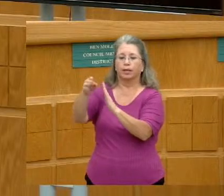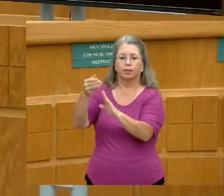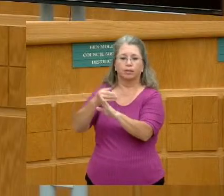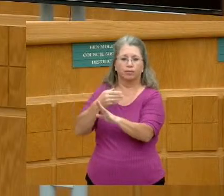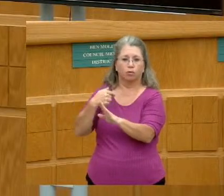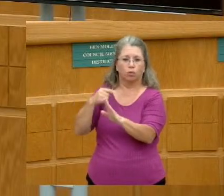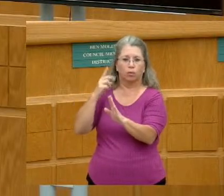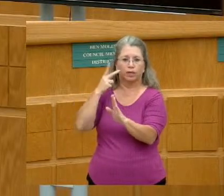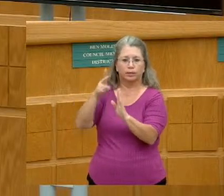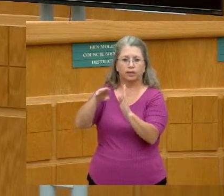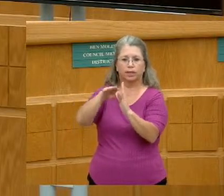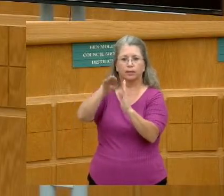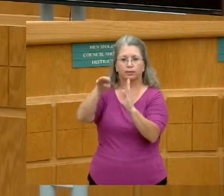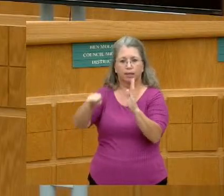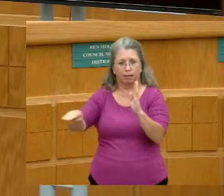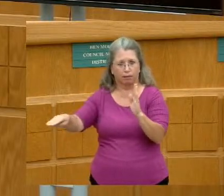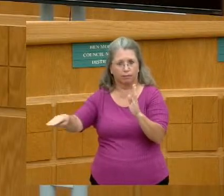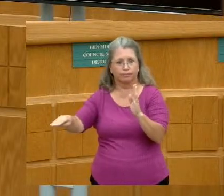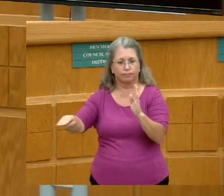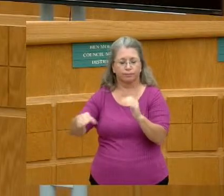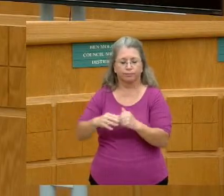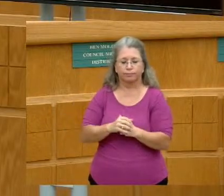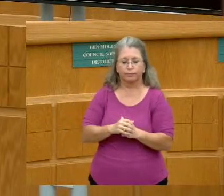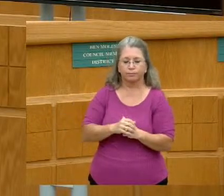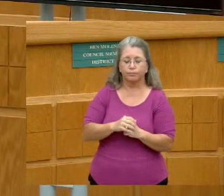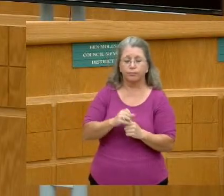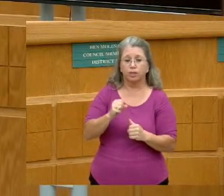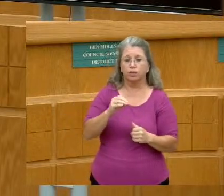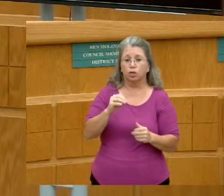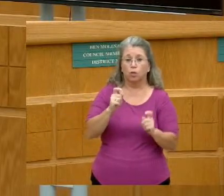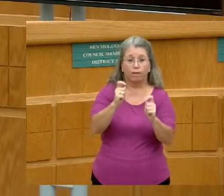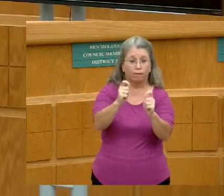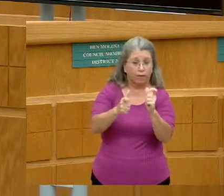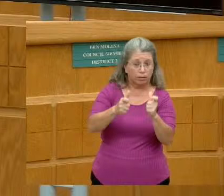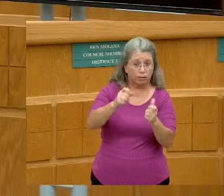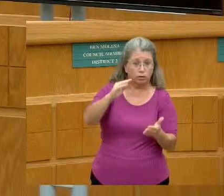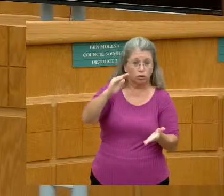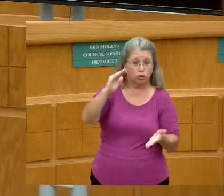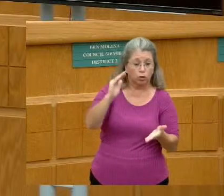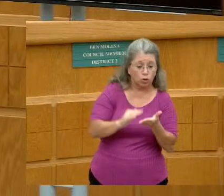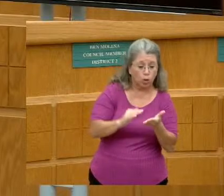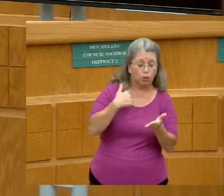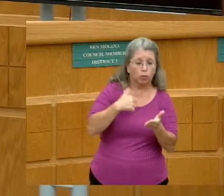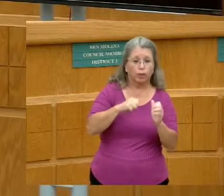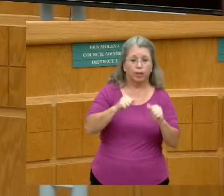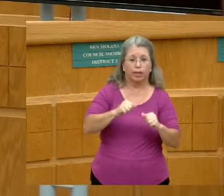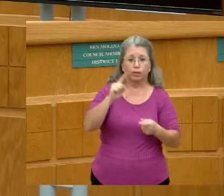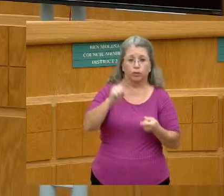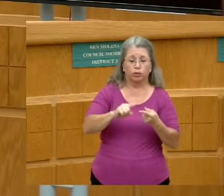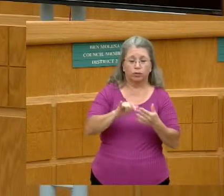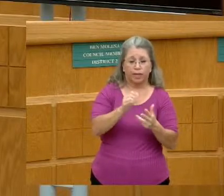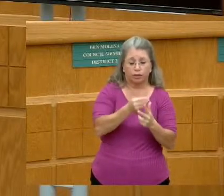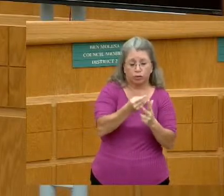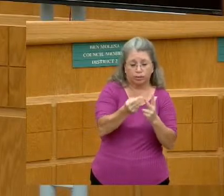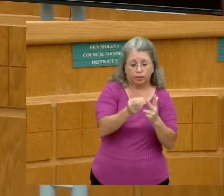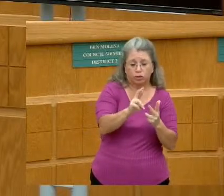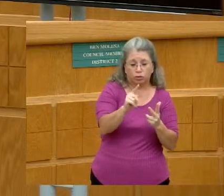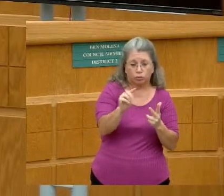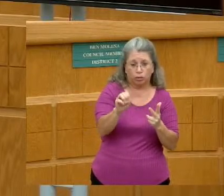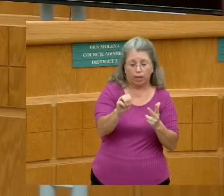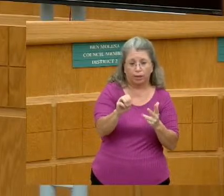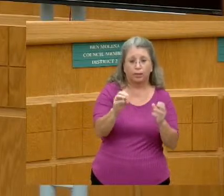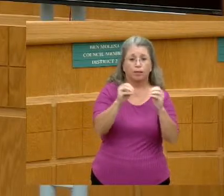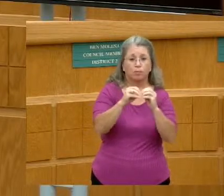area. And so the lower we decrease the transmission rate, the more we wear masks, the more we social distance,